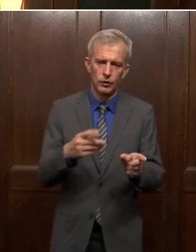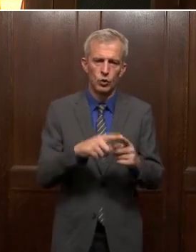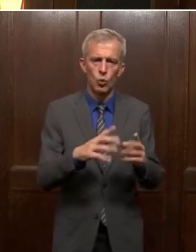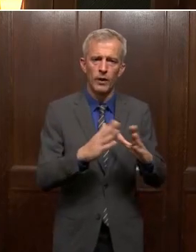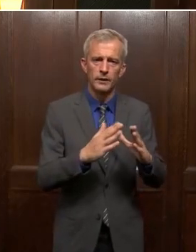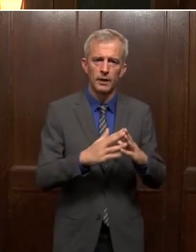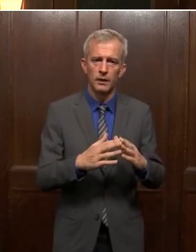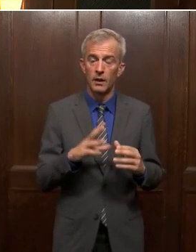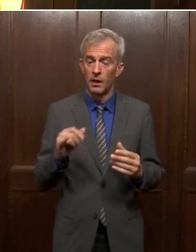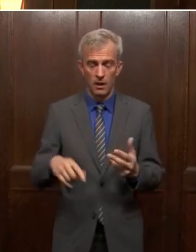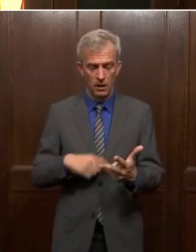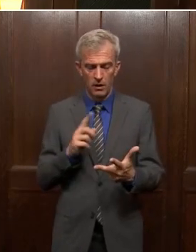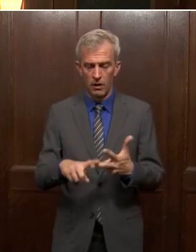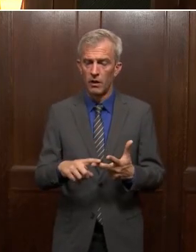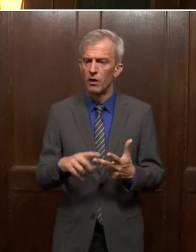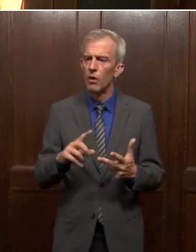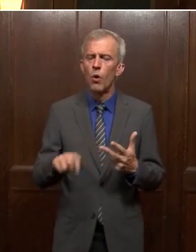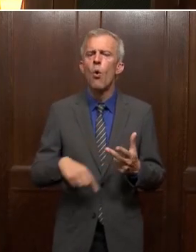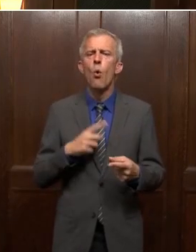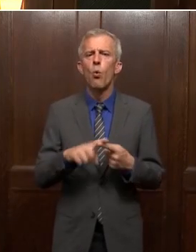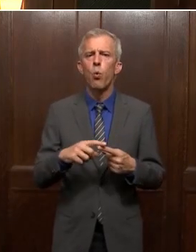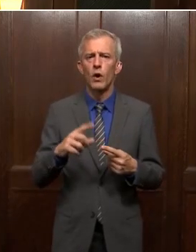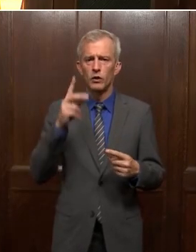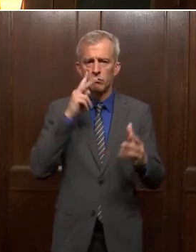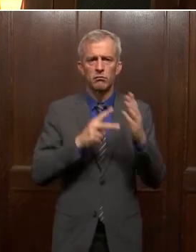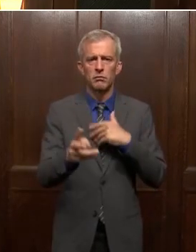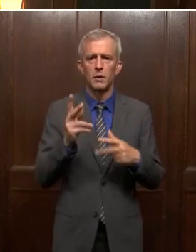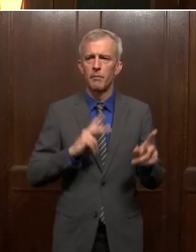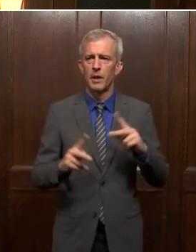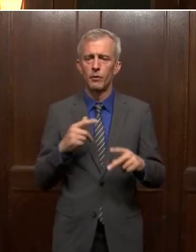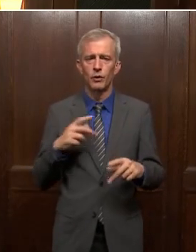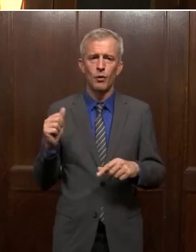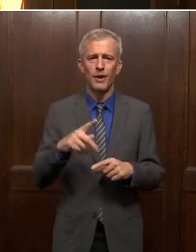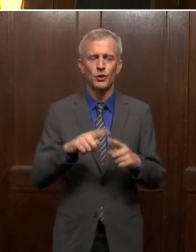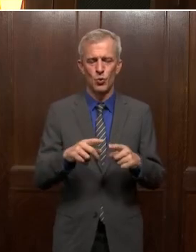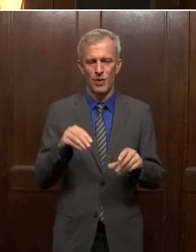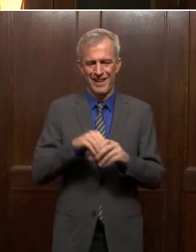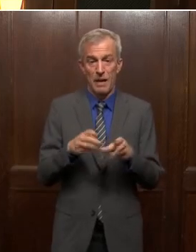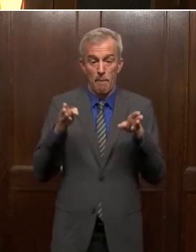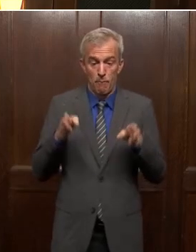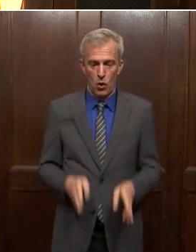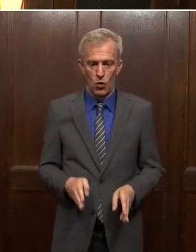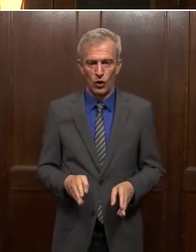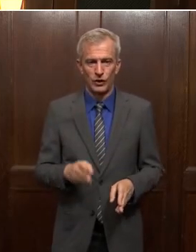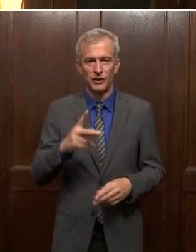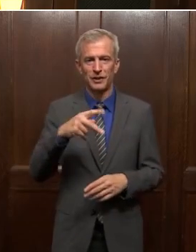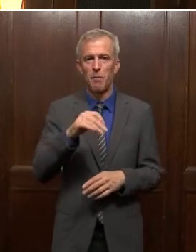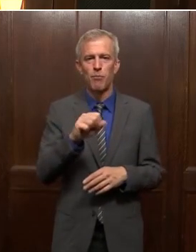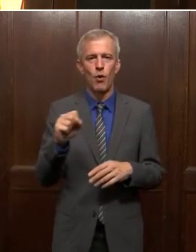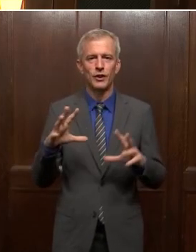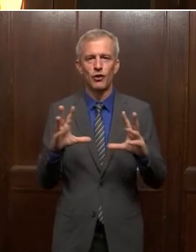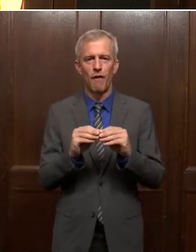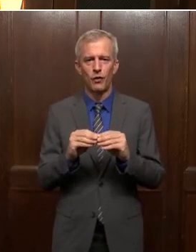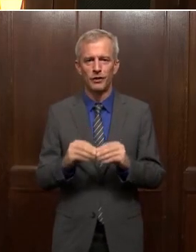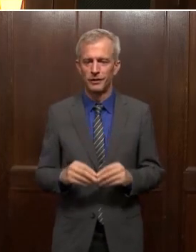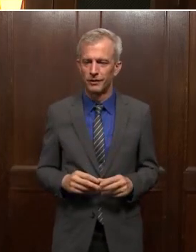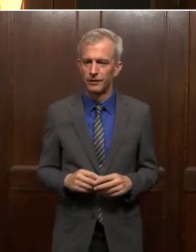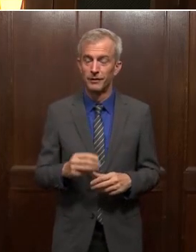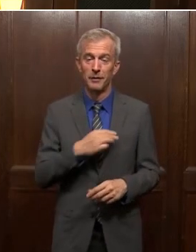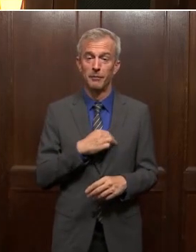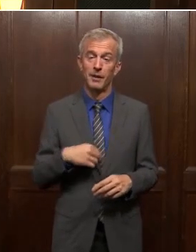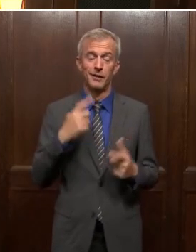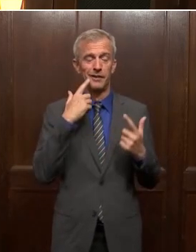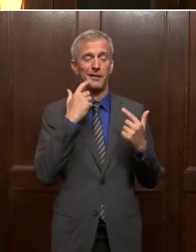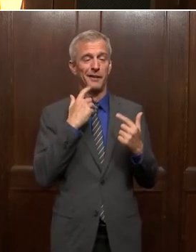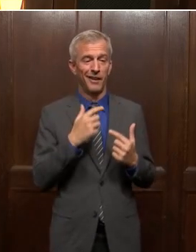start loosening restrictions, when do you think we can anticipate going back to in-person press conferences? Thanks, Eric. Sure. I don't know yet.